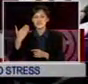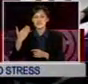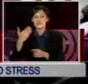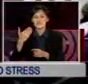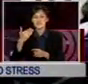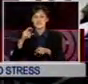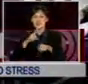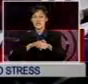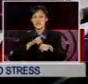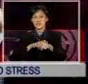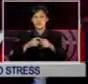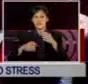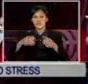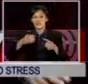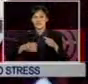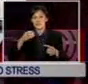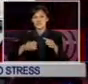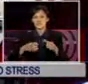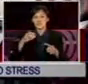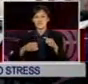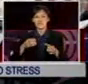session of this court,